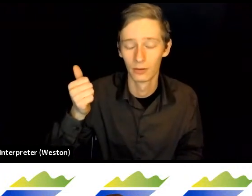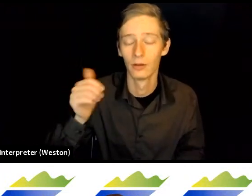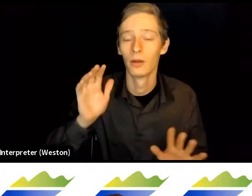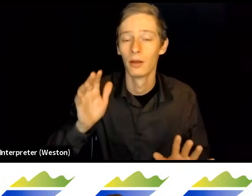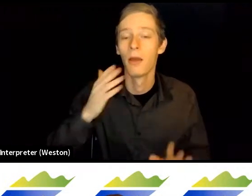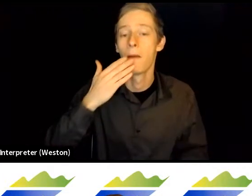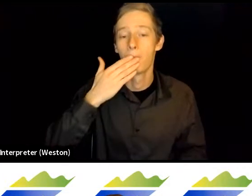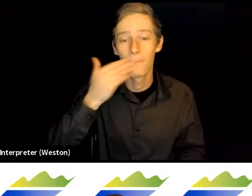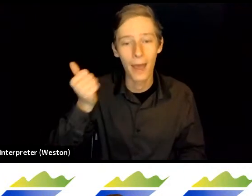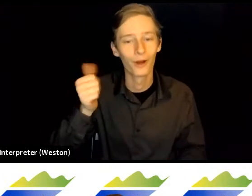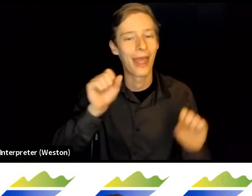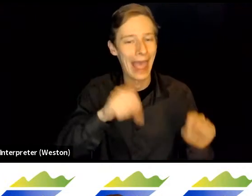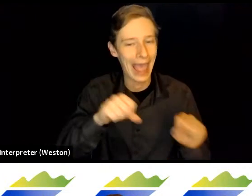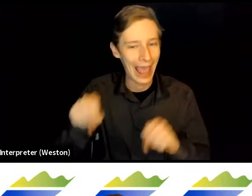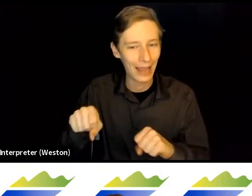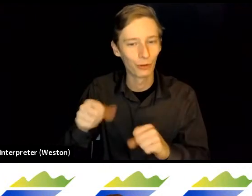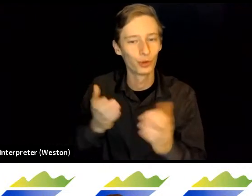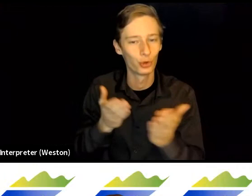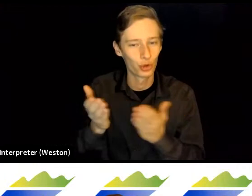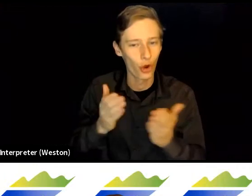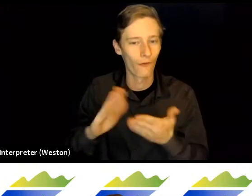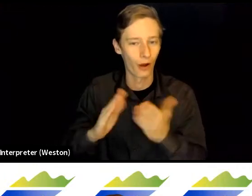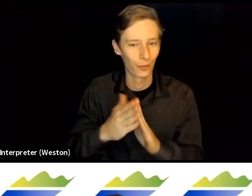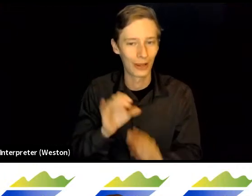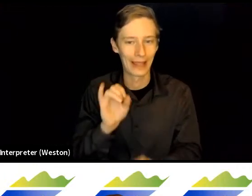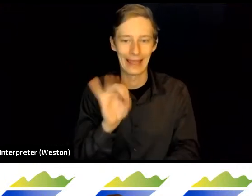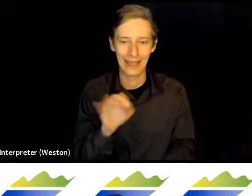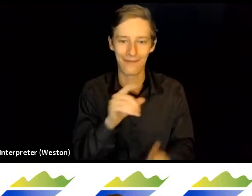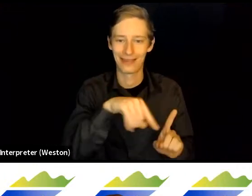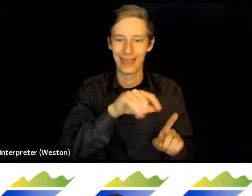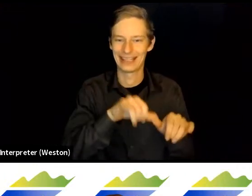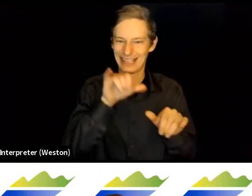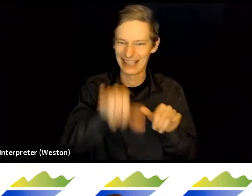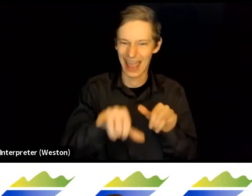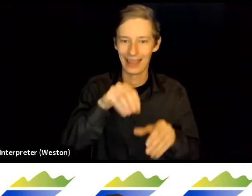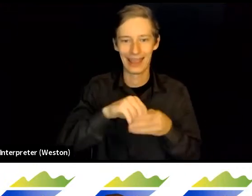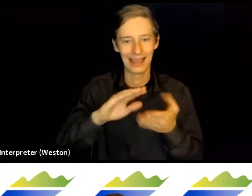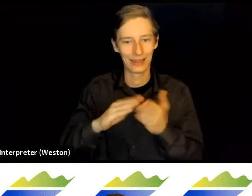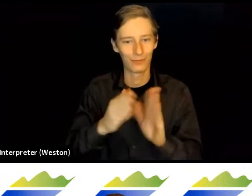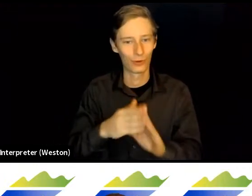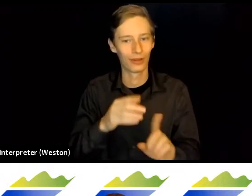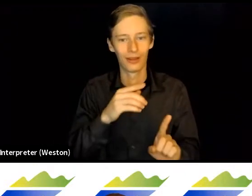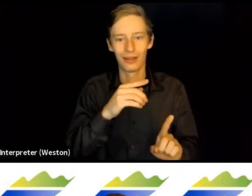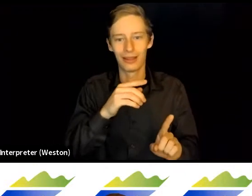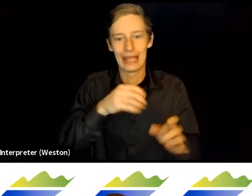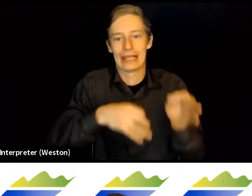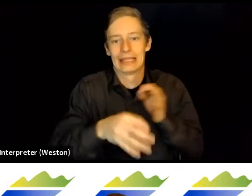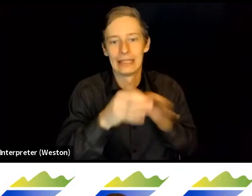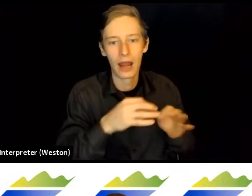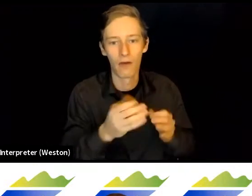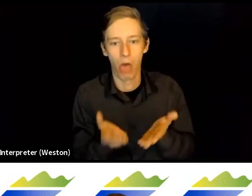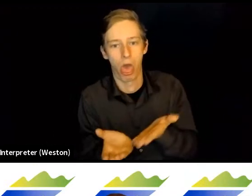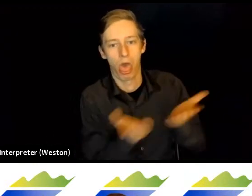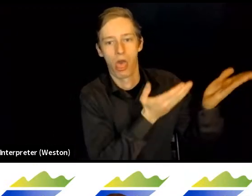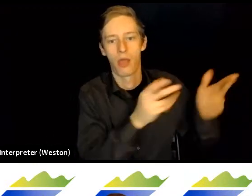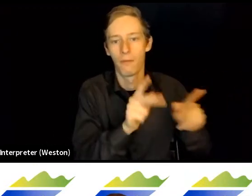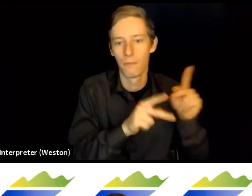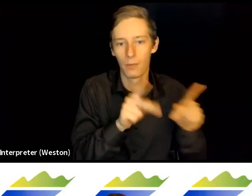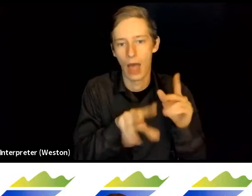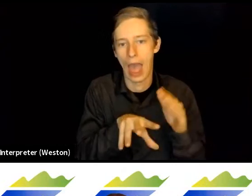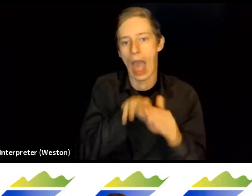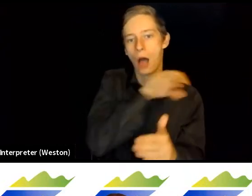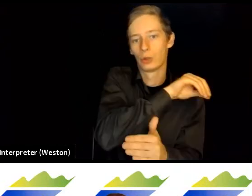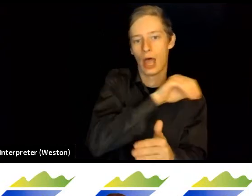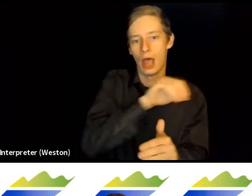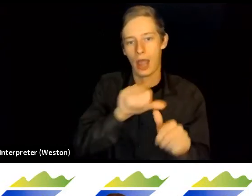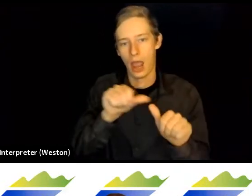able to serve our community if they remain in our community and don't have to transport people outside of our area. So we're hopeful that we're going to be able to